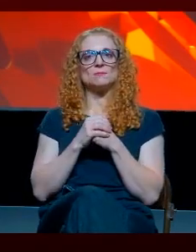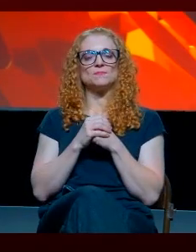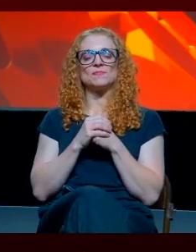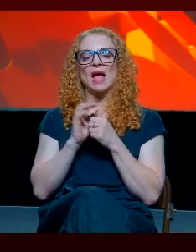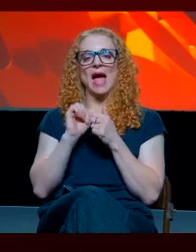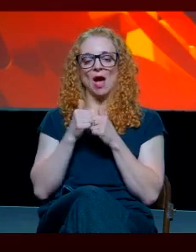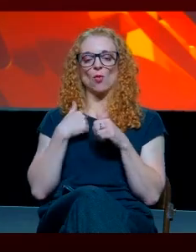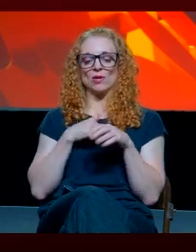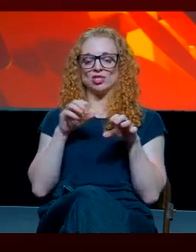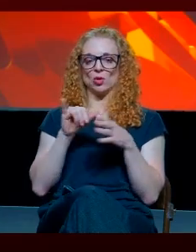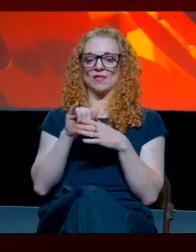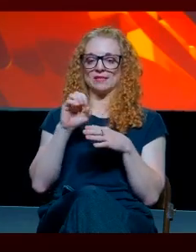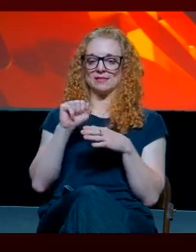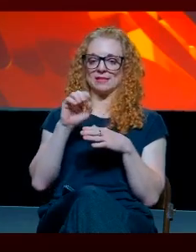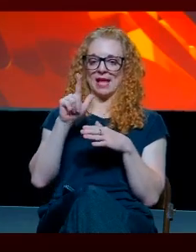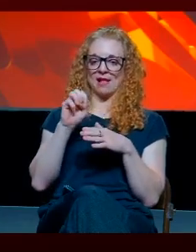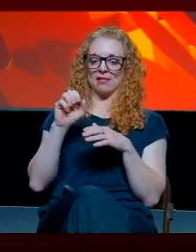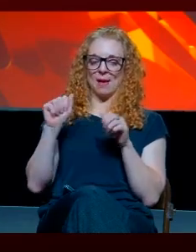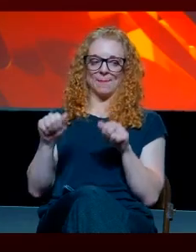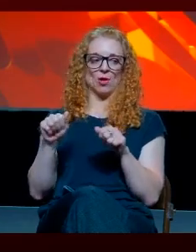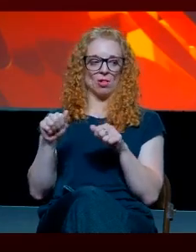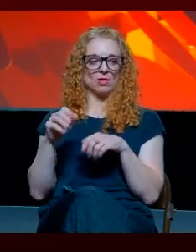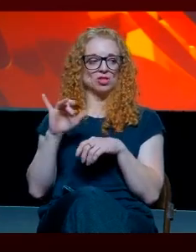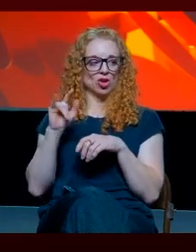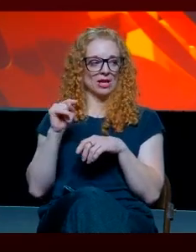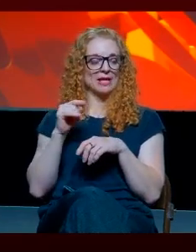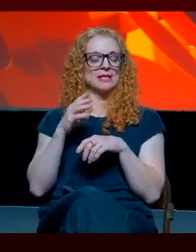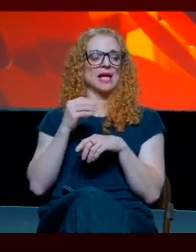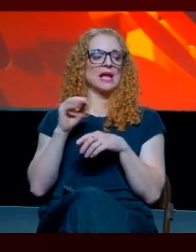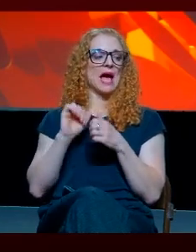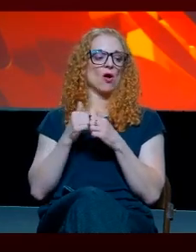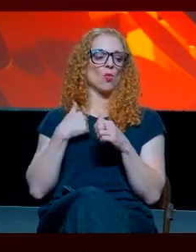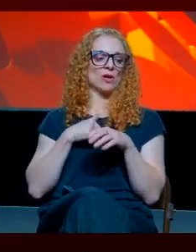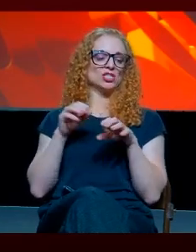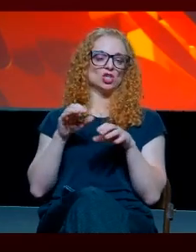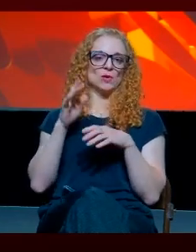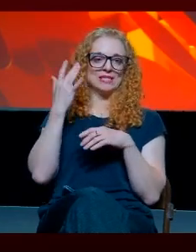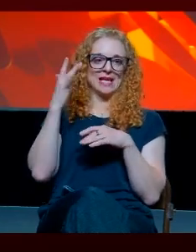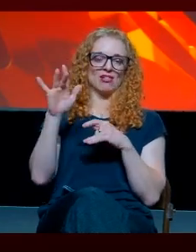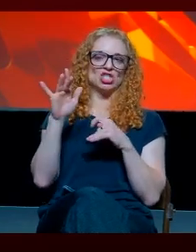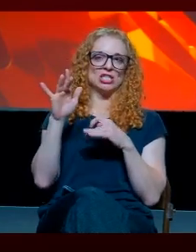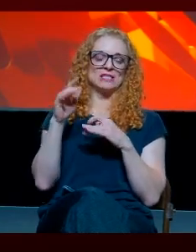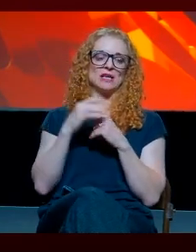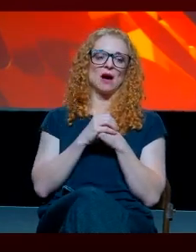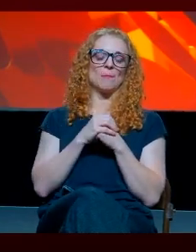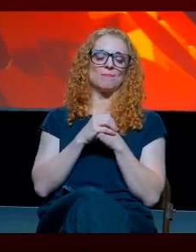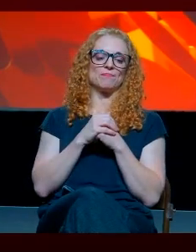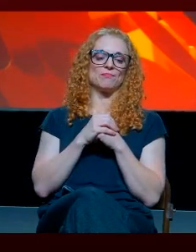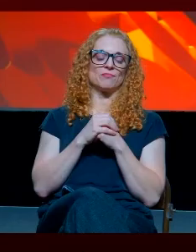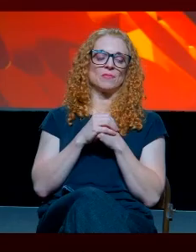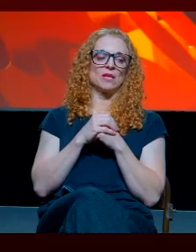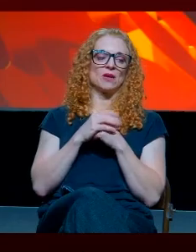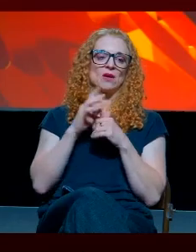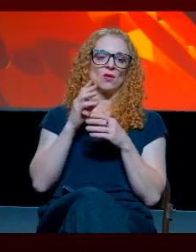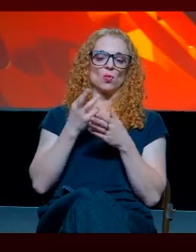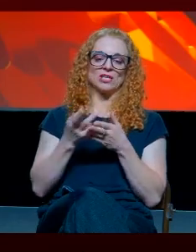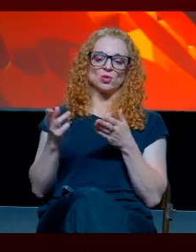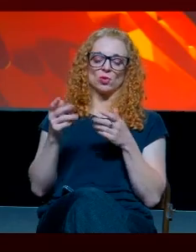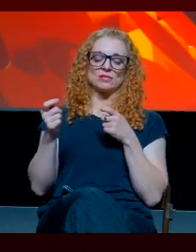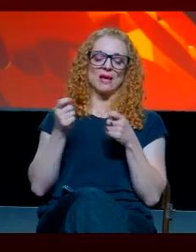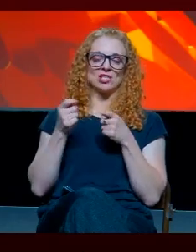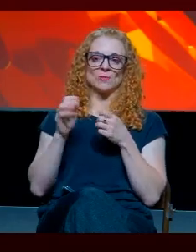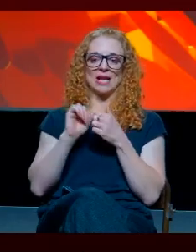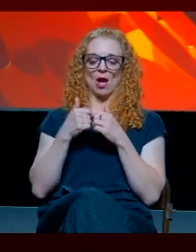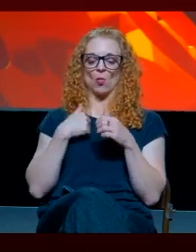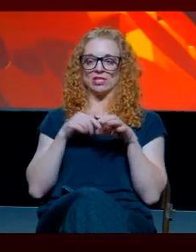how we do the scalable circuit knitting, how we do intelligent, how we do resource management, how